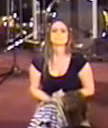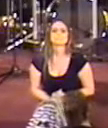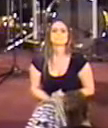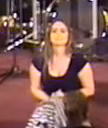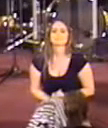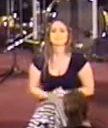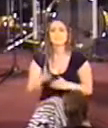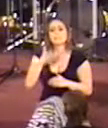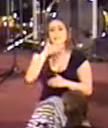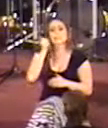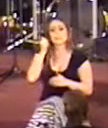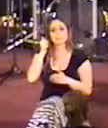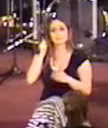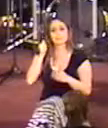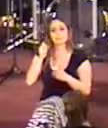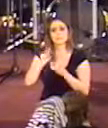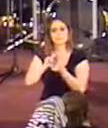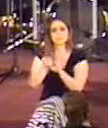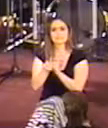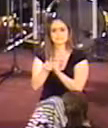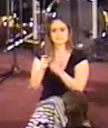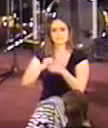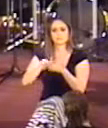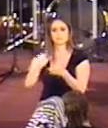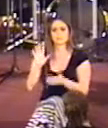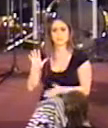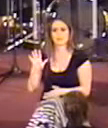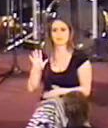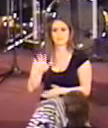Here's a better translation of verse 5.